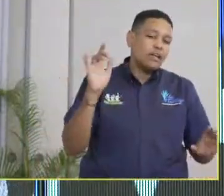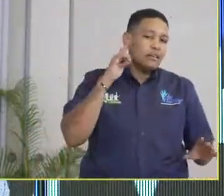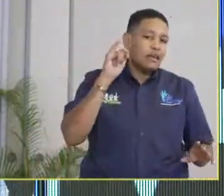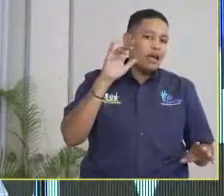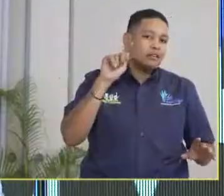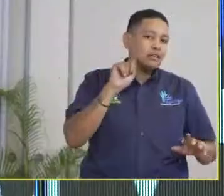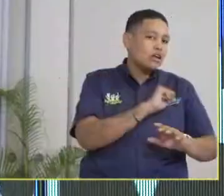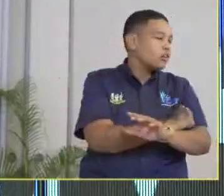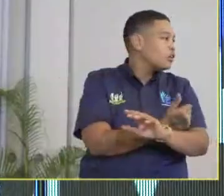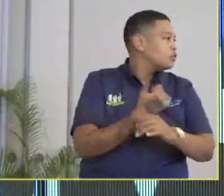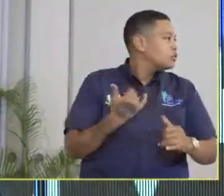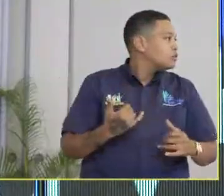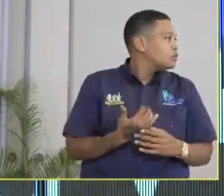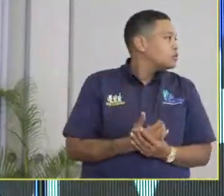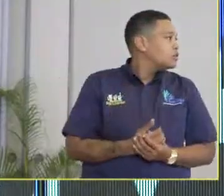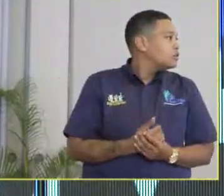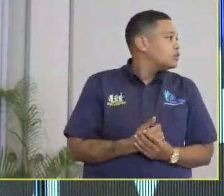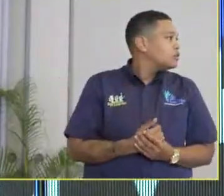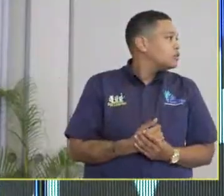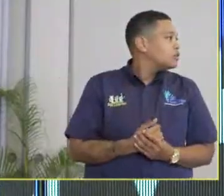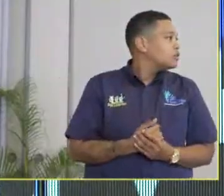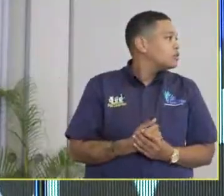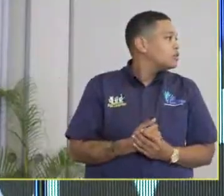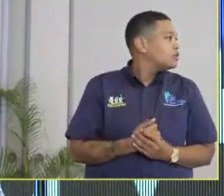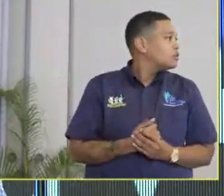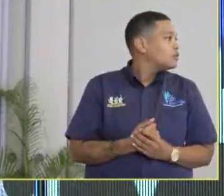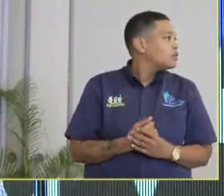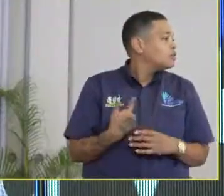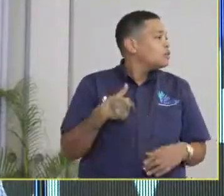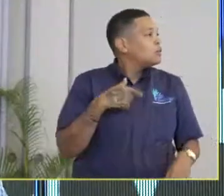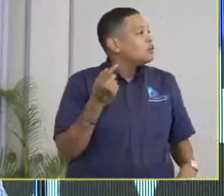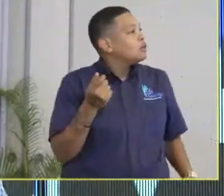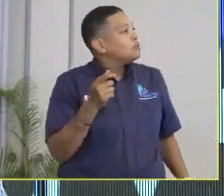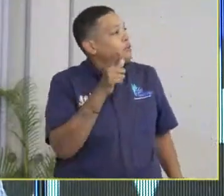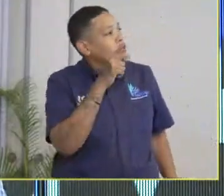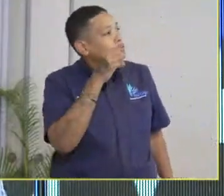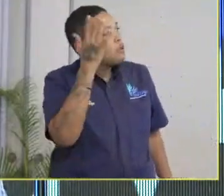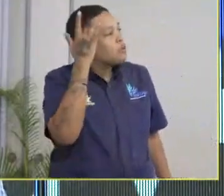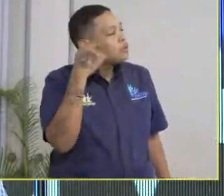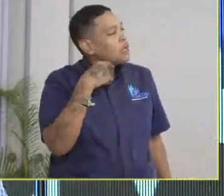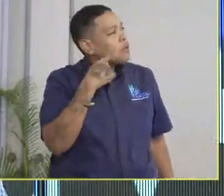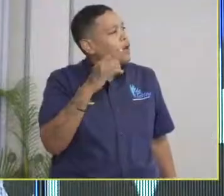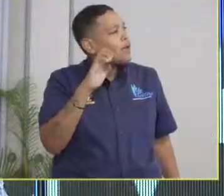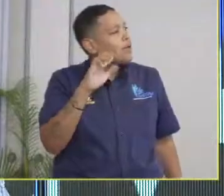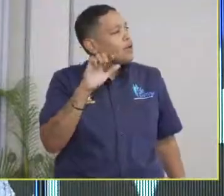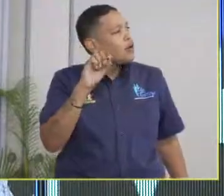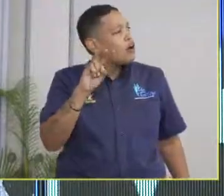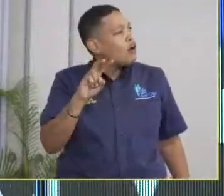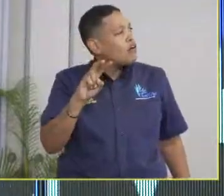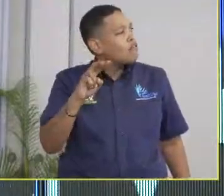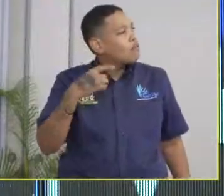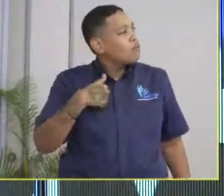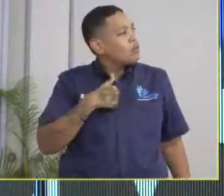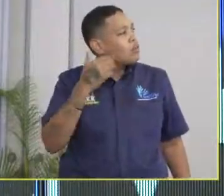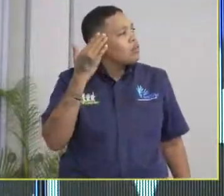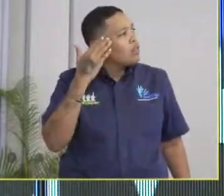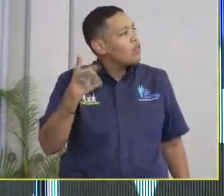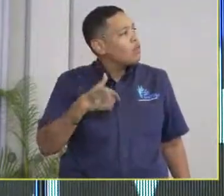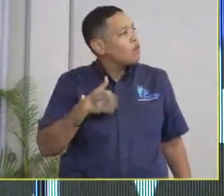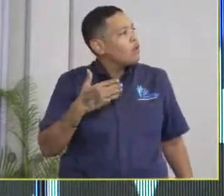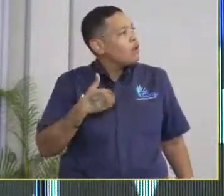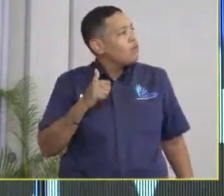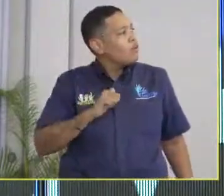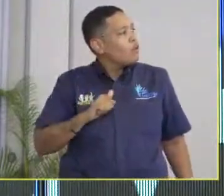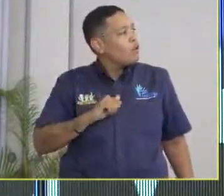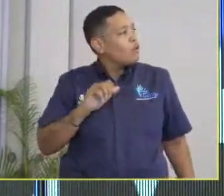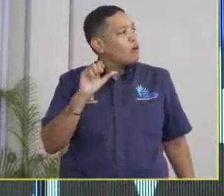We were a little disappointed because we said, why? Why eGov? Because we thought we were going to have the server and we